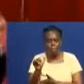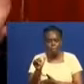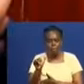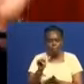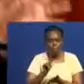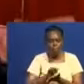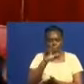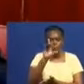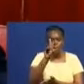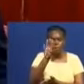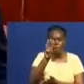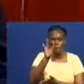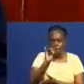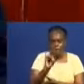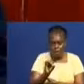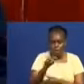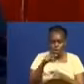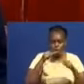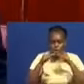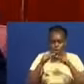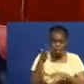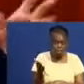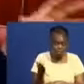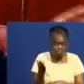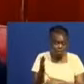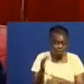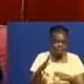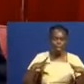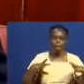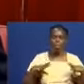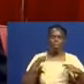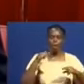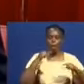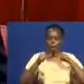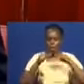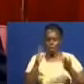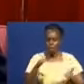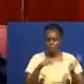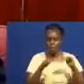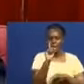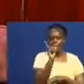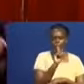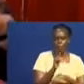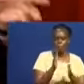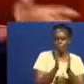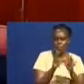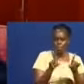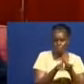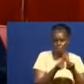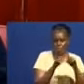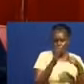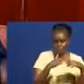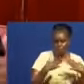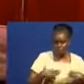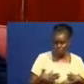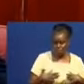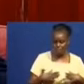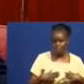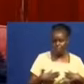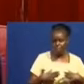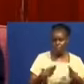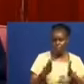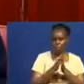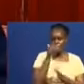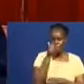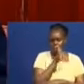Dubai, books one of those hotels. Luxury hotels. And he comes back to Nairobi with the same 9 people he took with a